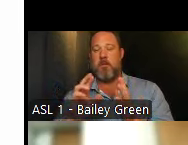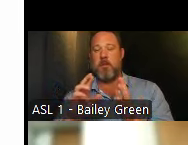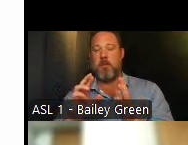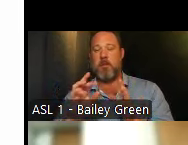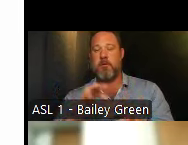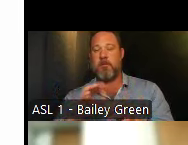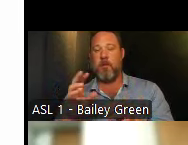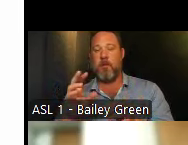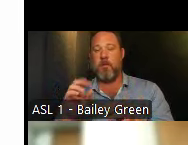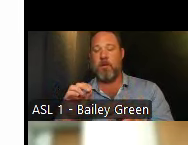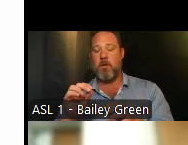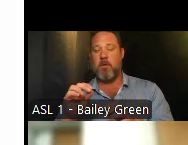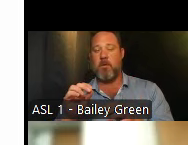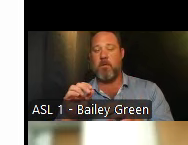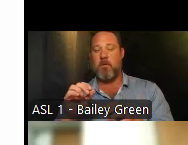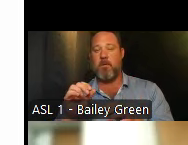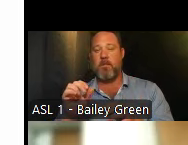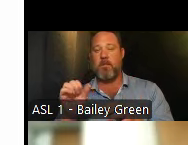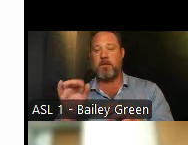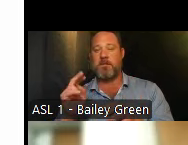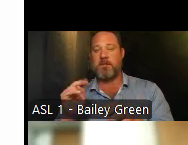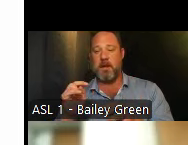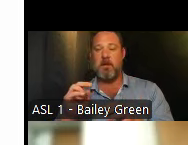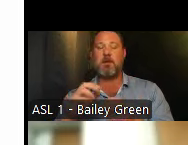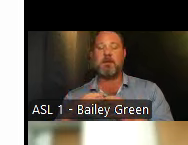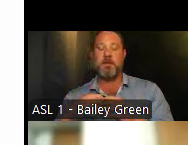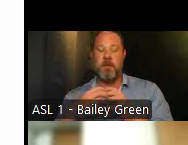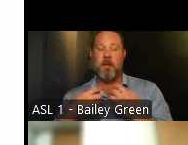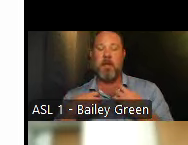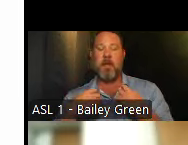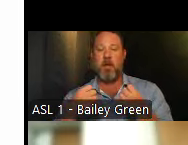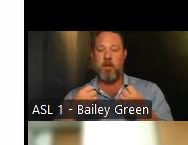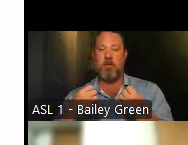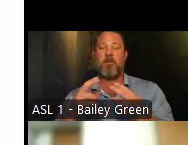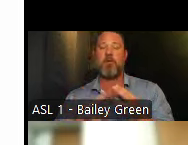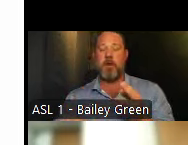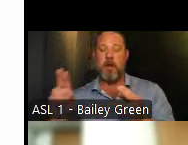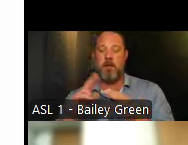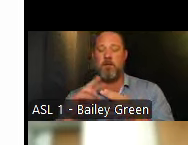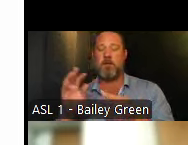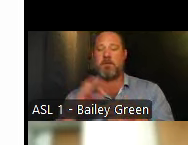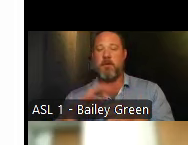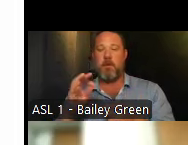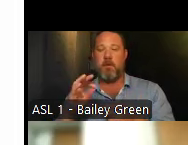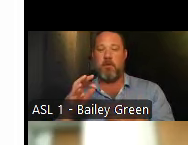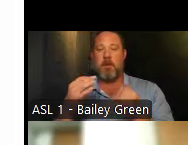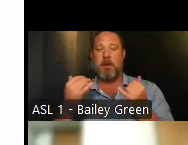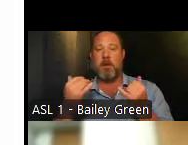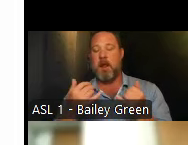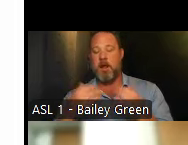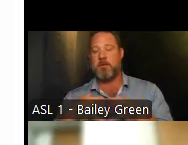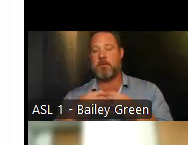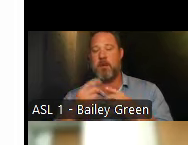voted no in the Senate. In the Assembly Health Committee, it did receive unanimous votes, and it is now in the